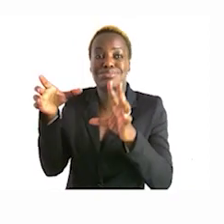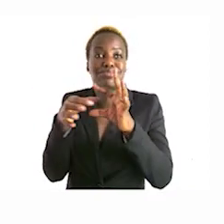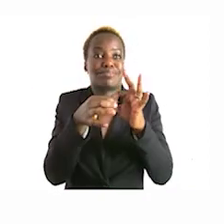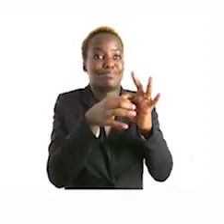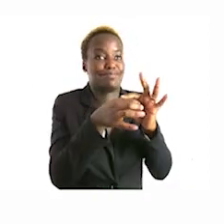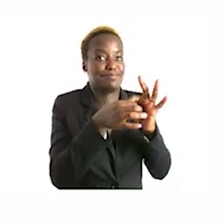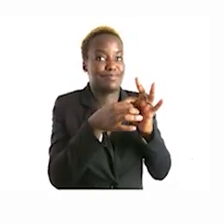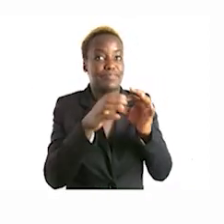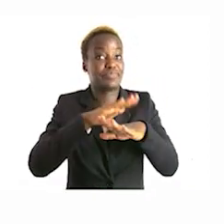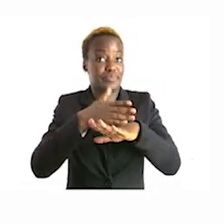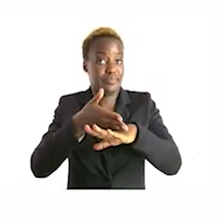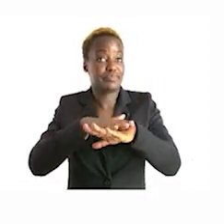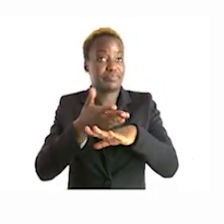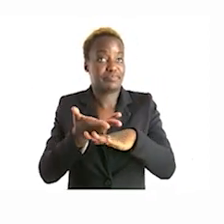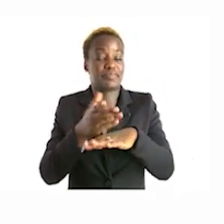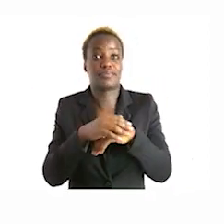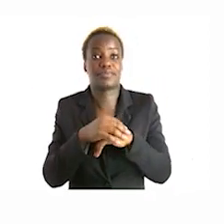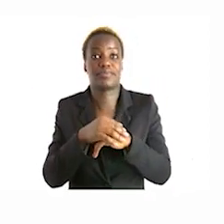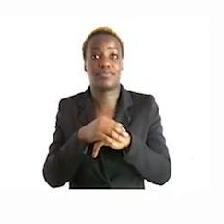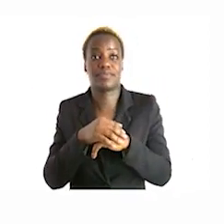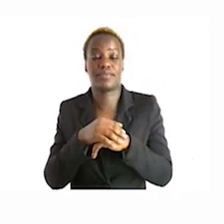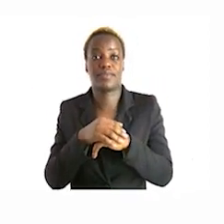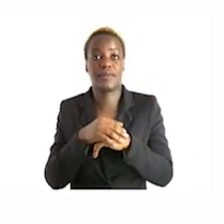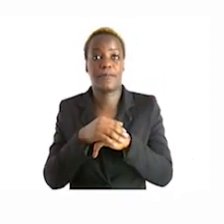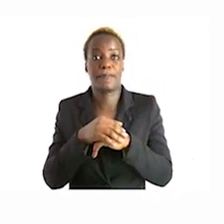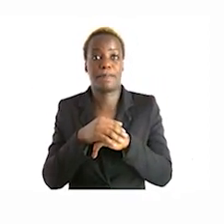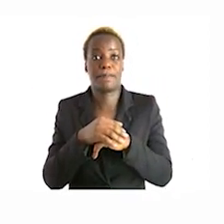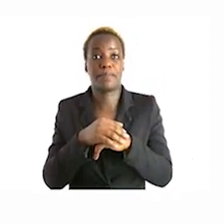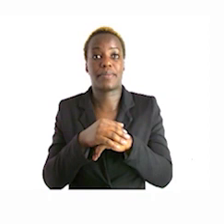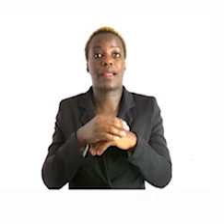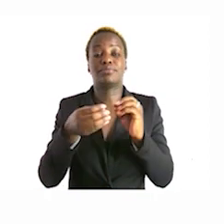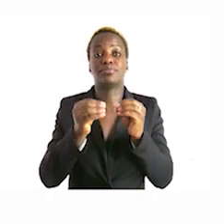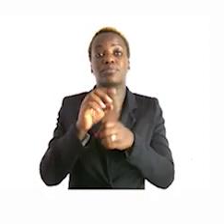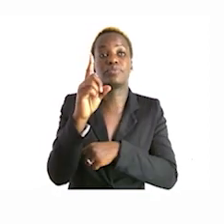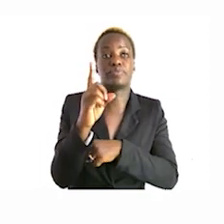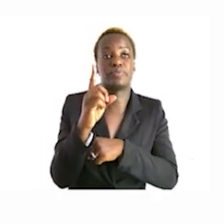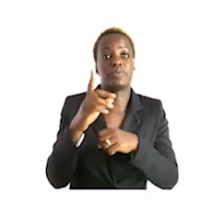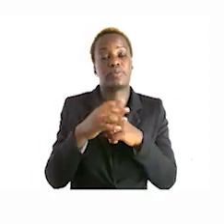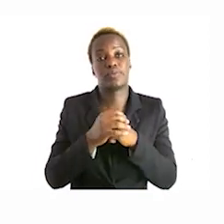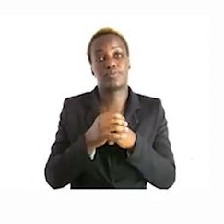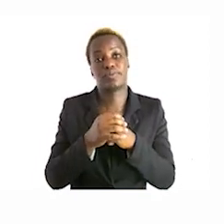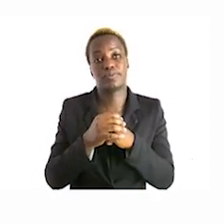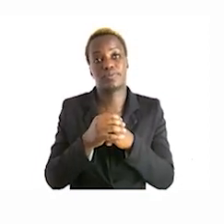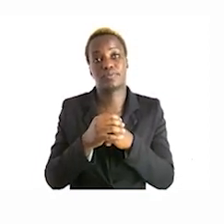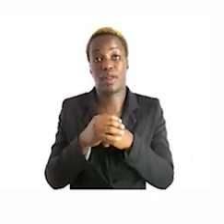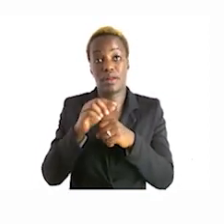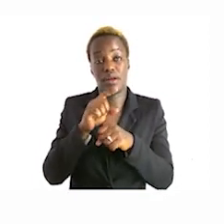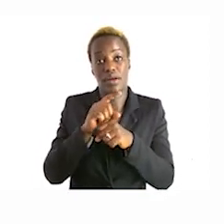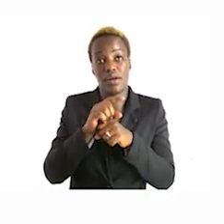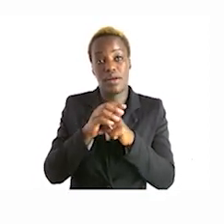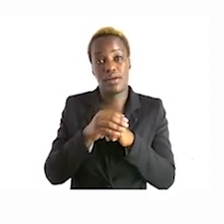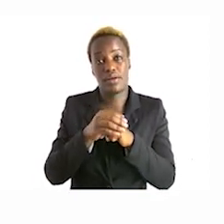example, let's quickly look at number 1. Okay, first of all, let's